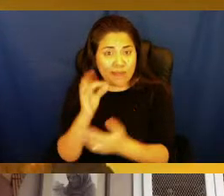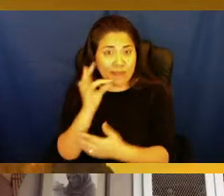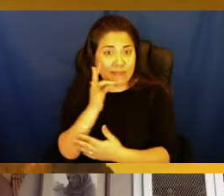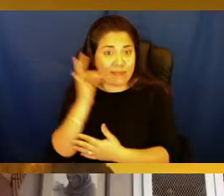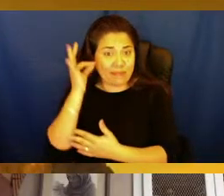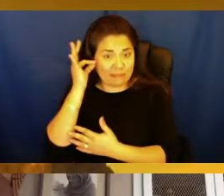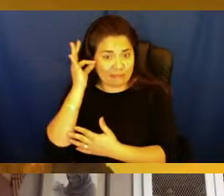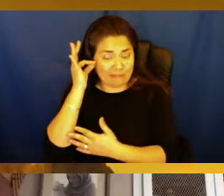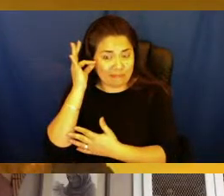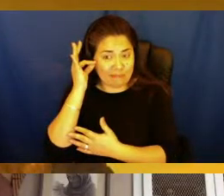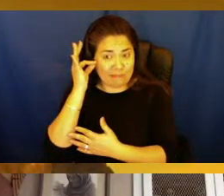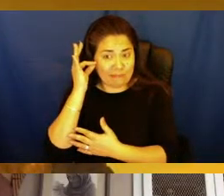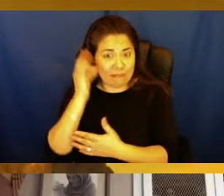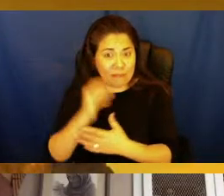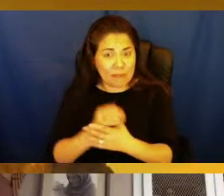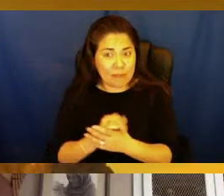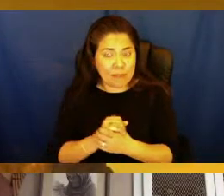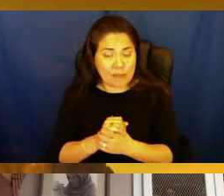help.